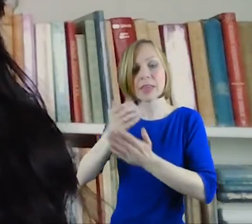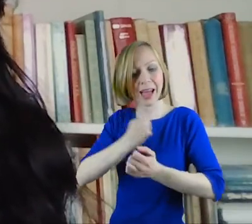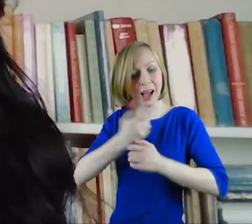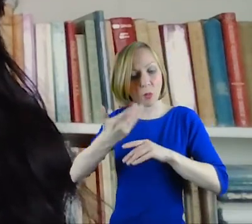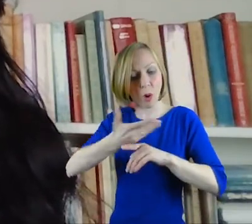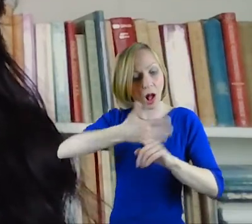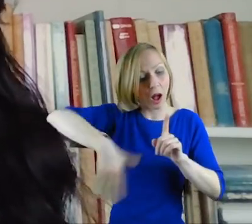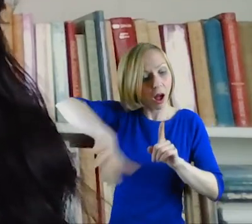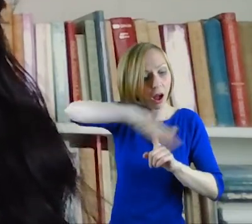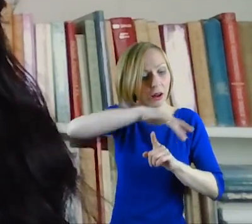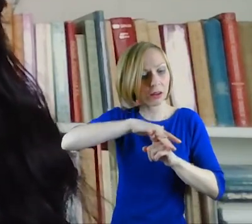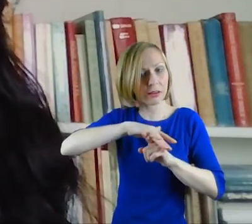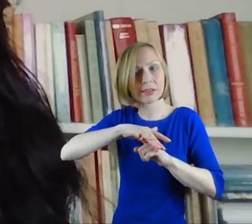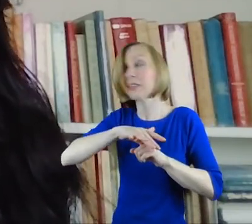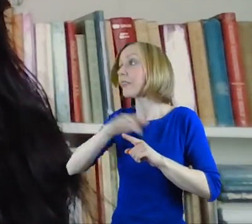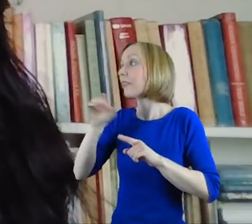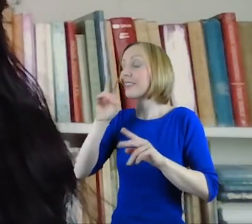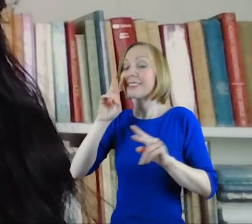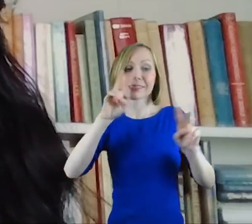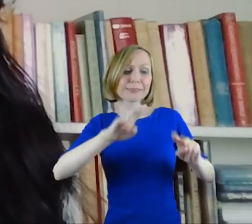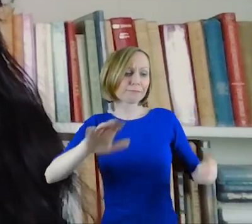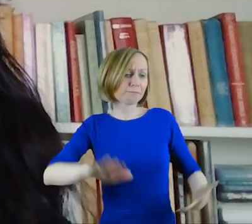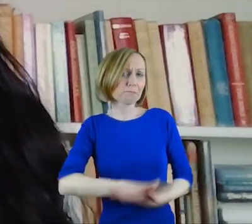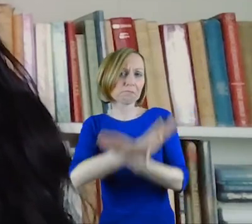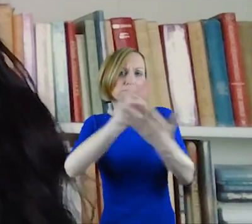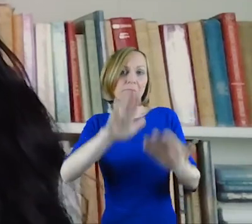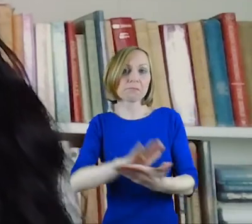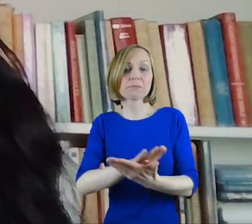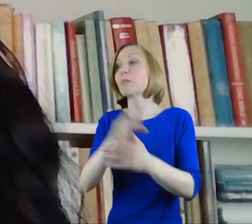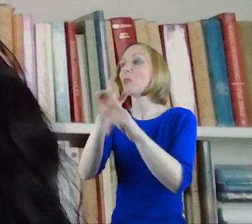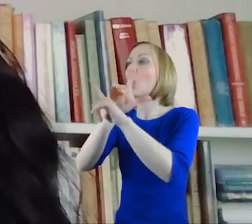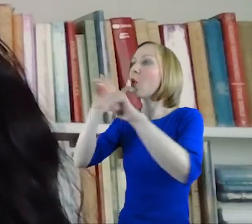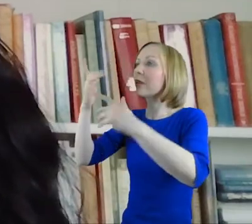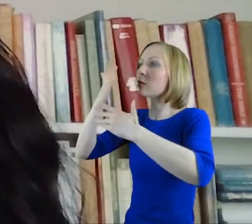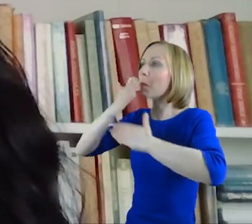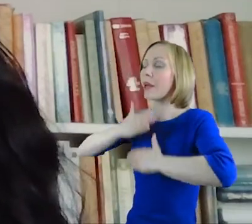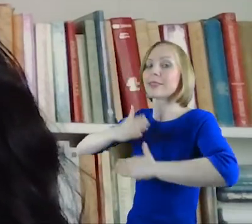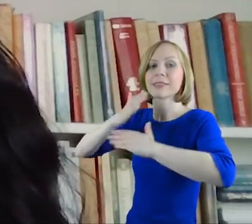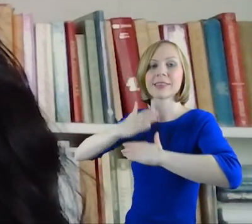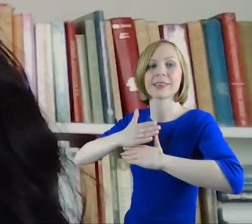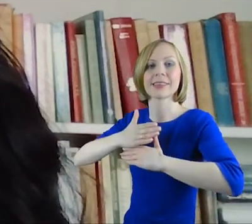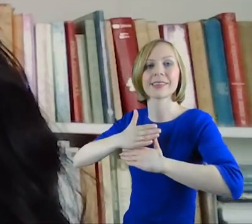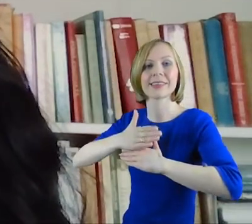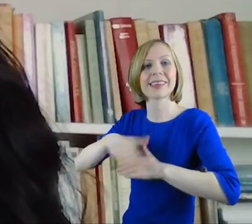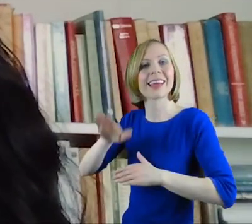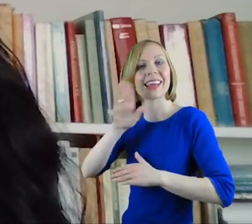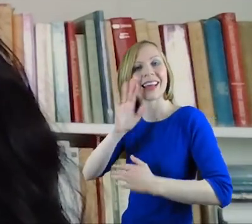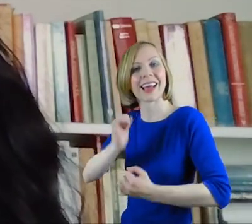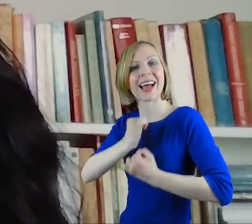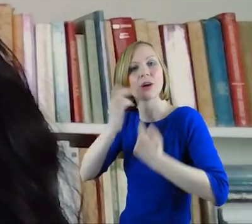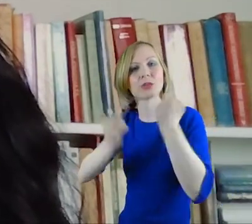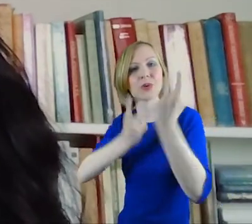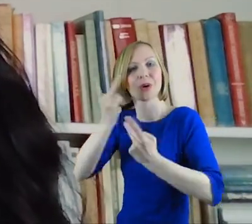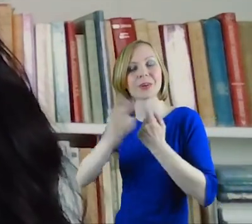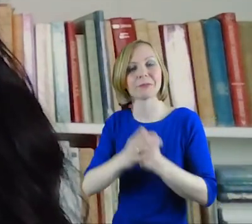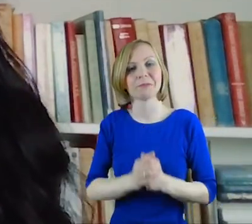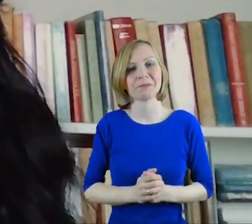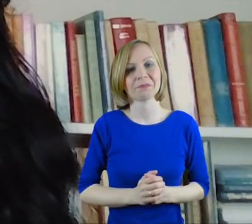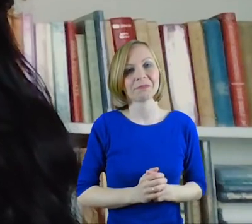works upon the earth be your delight and joy. Lord, in your mercy, hear our